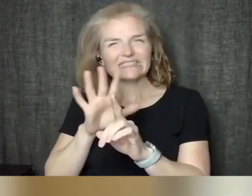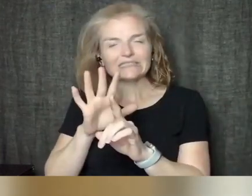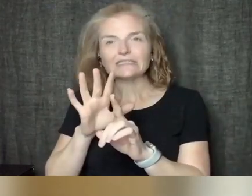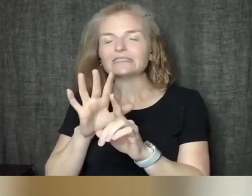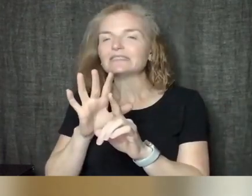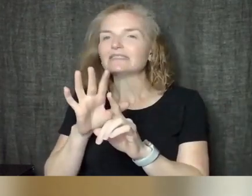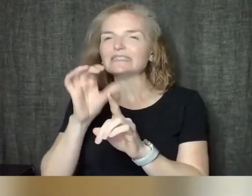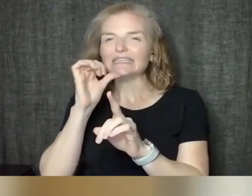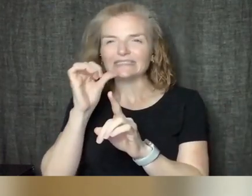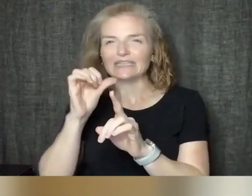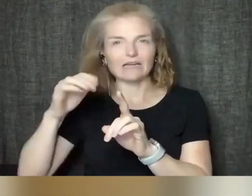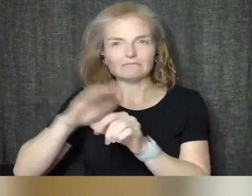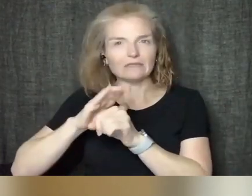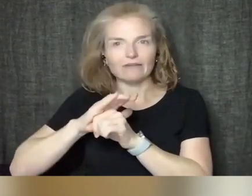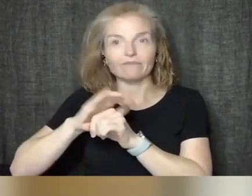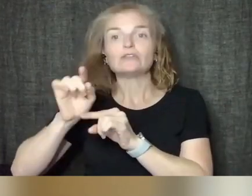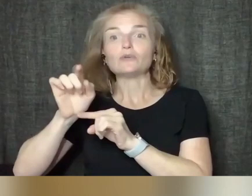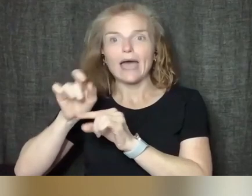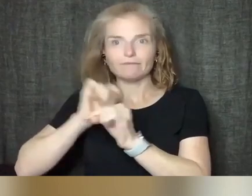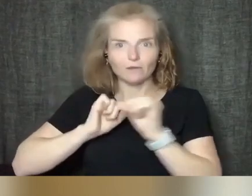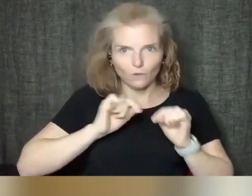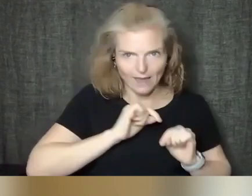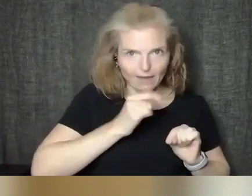to the purity of our wisdom.